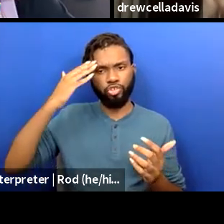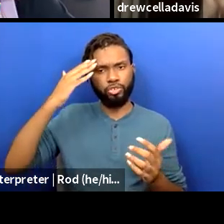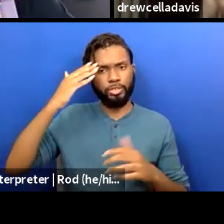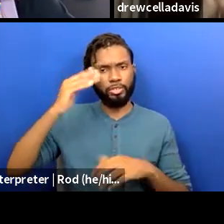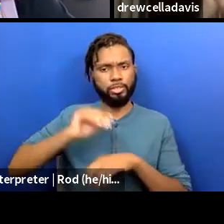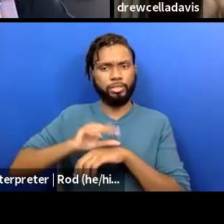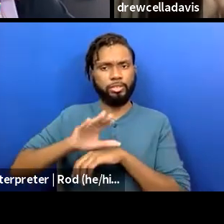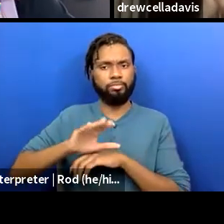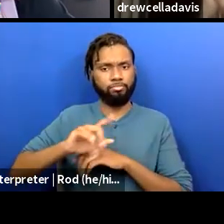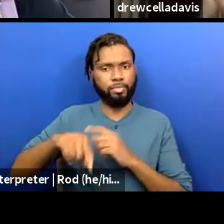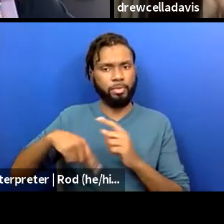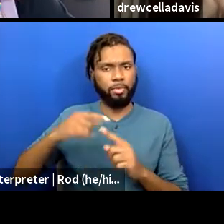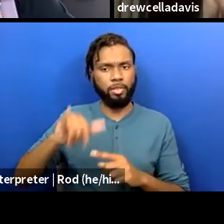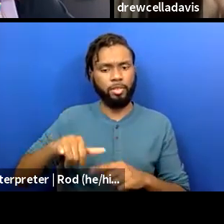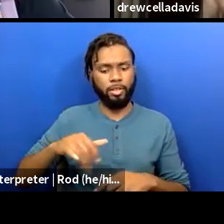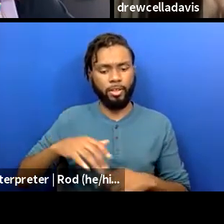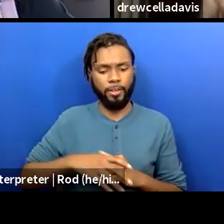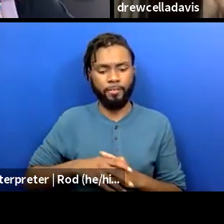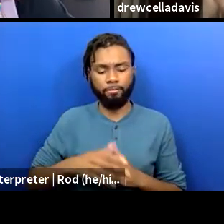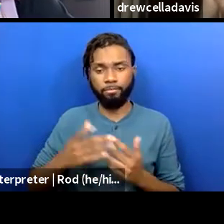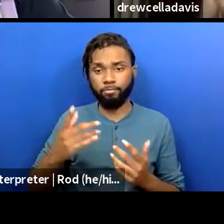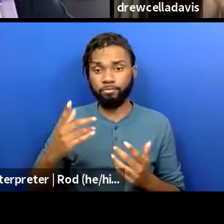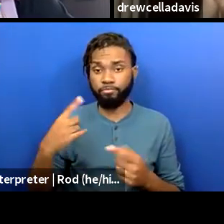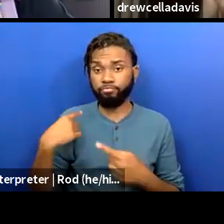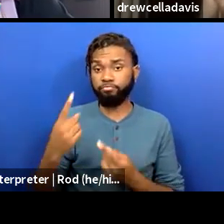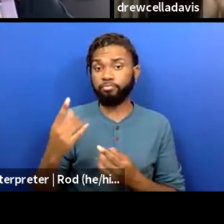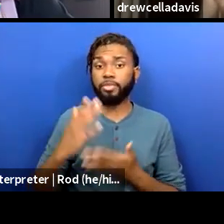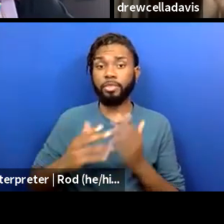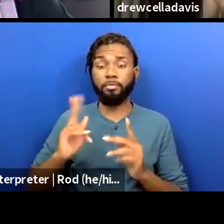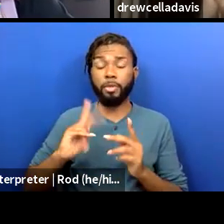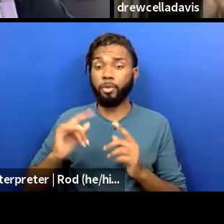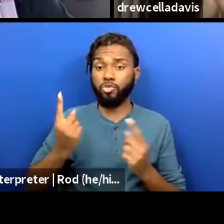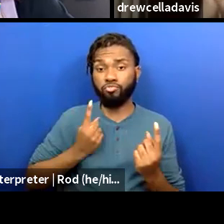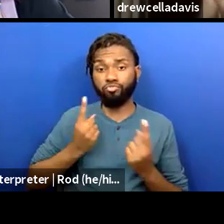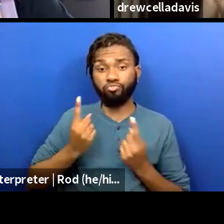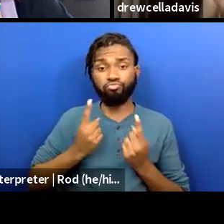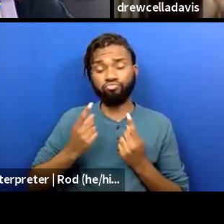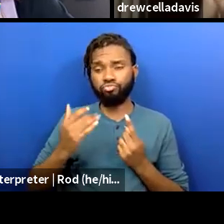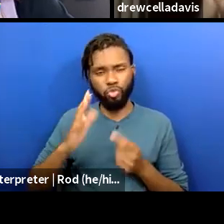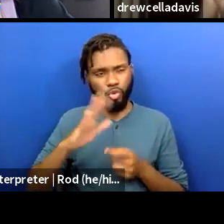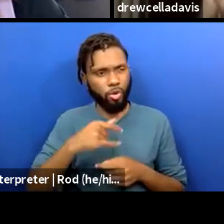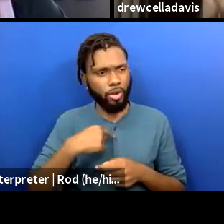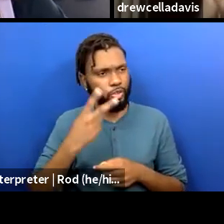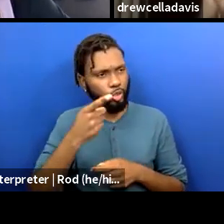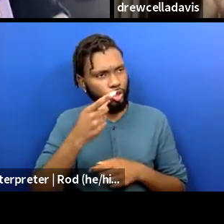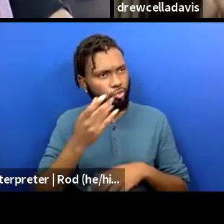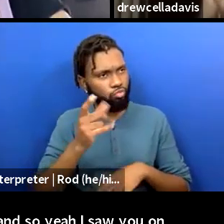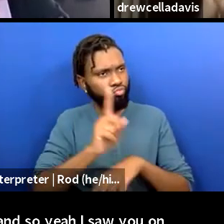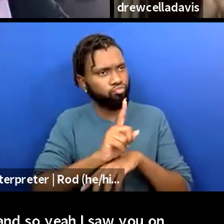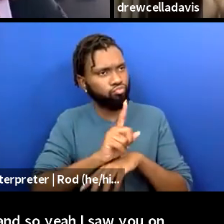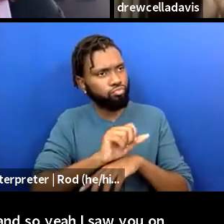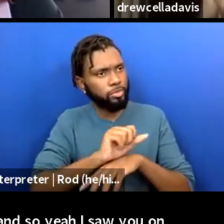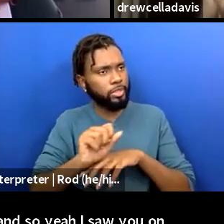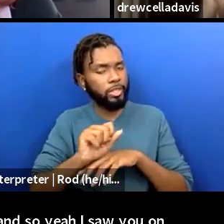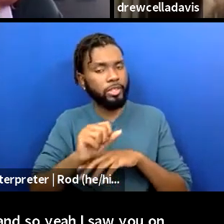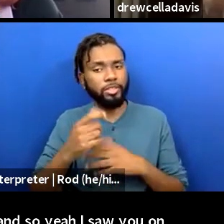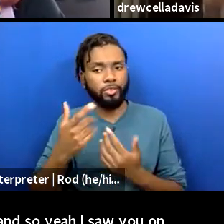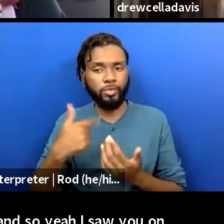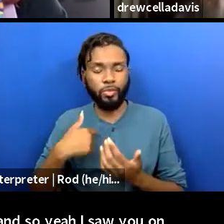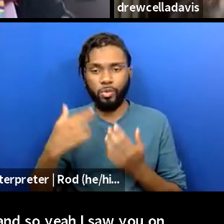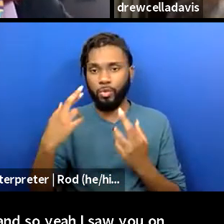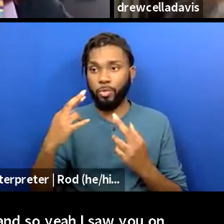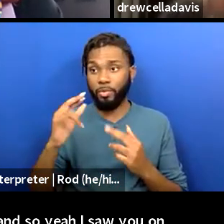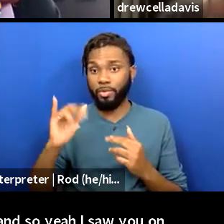I could be, there've been people who've come up to me and said, yeah, I saw you on stage. And I hope that, you know, that experience for